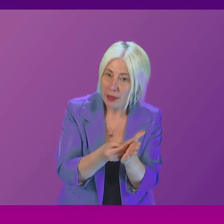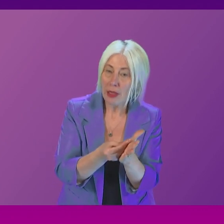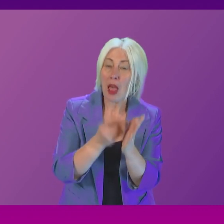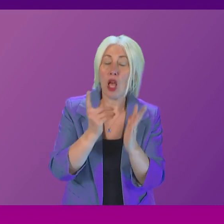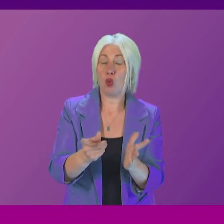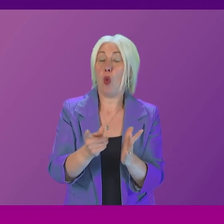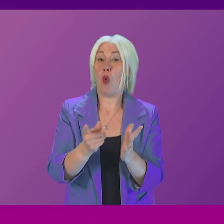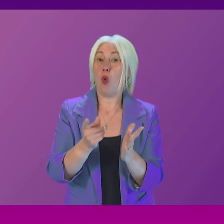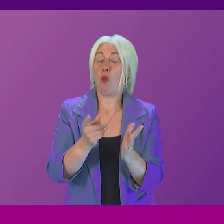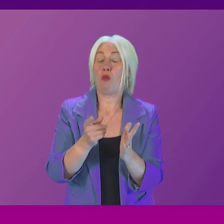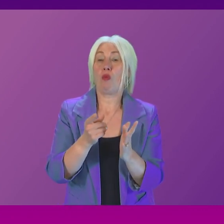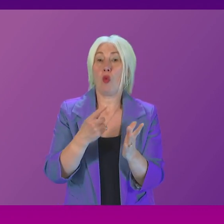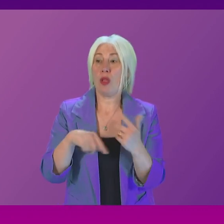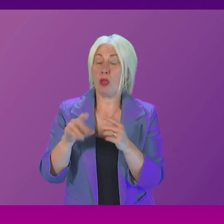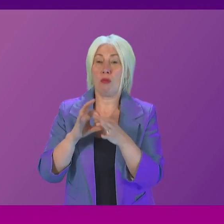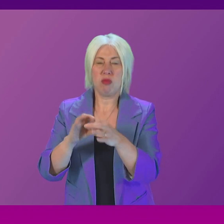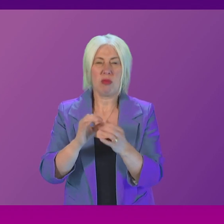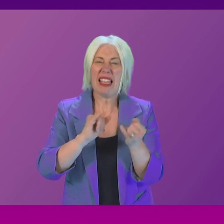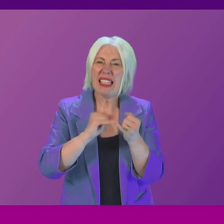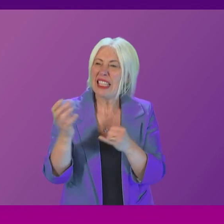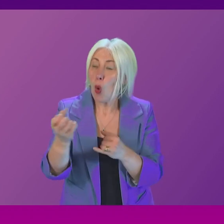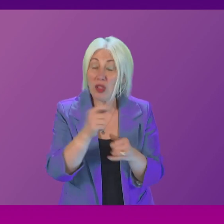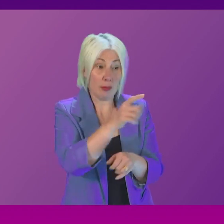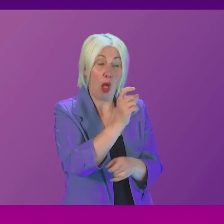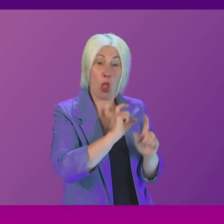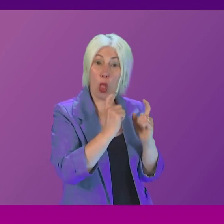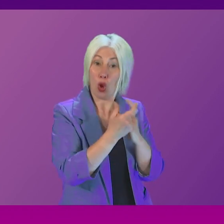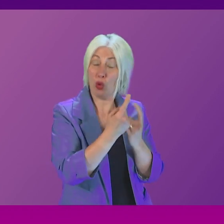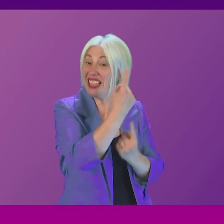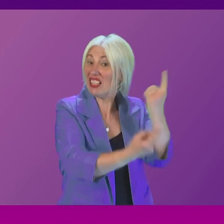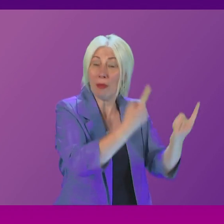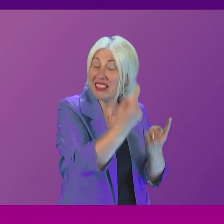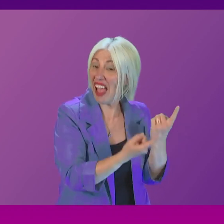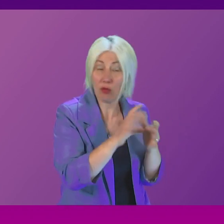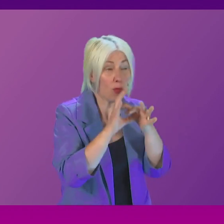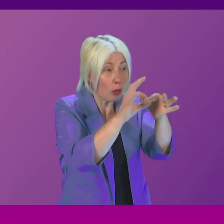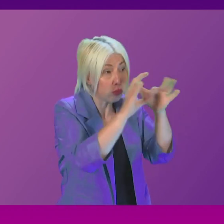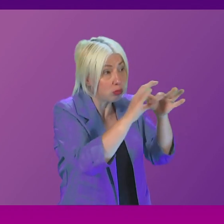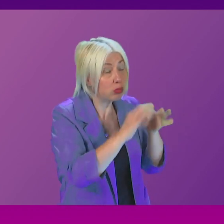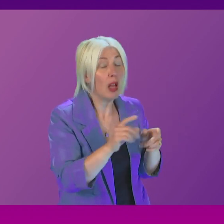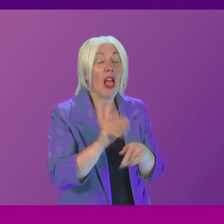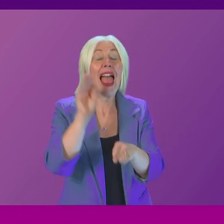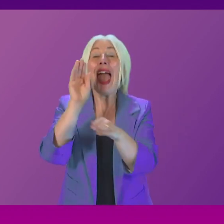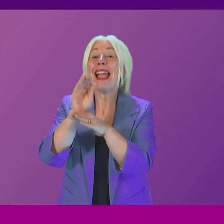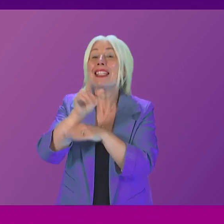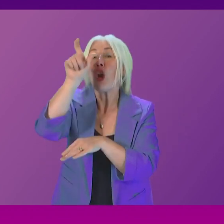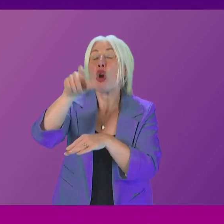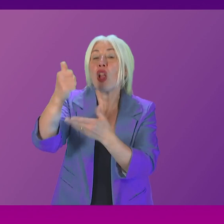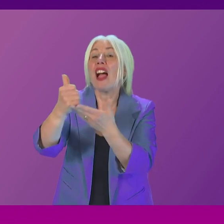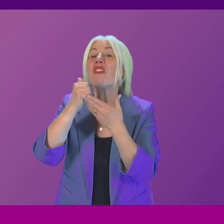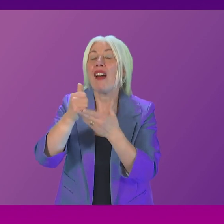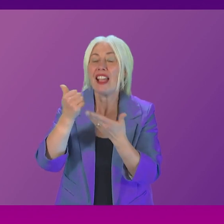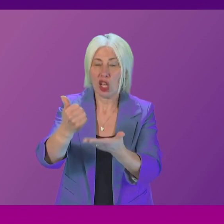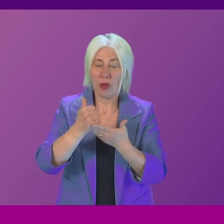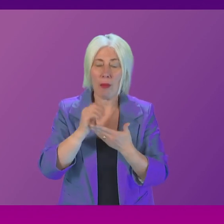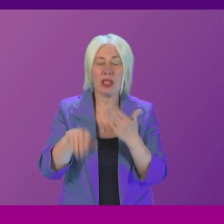engaging with our various stakeholders, including the communities that are served by this contract, our external advisors will help to ensure that the development of